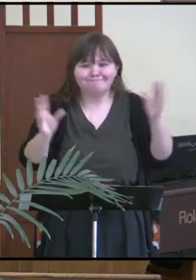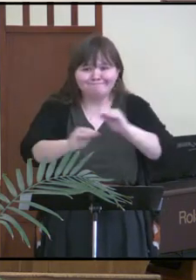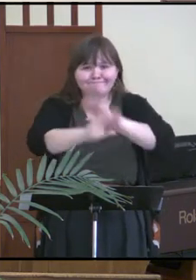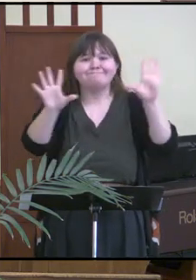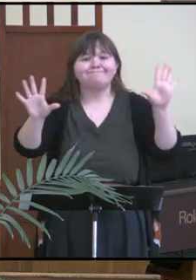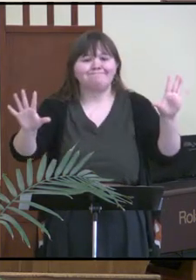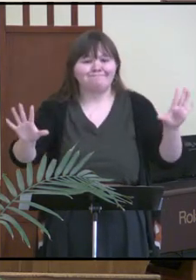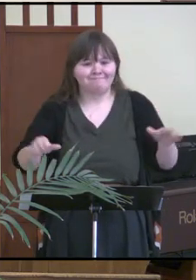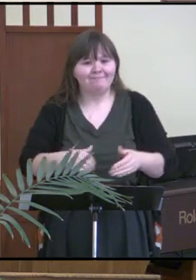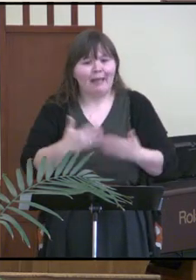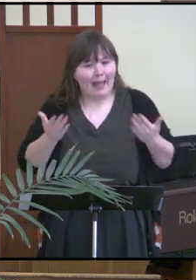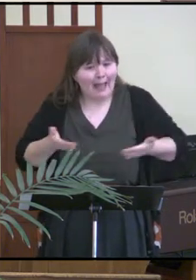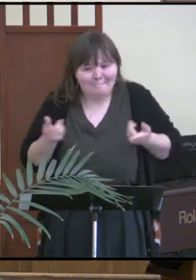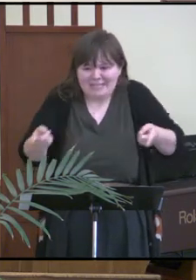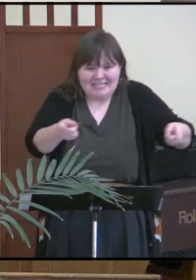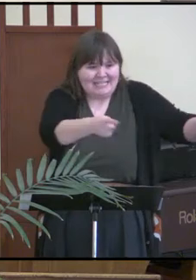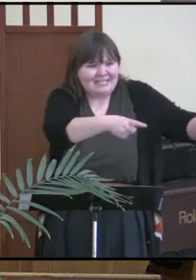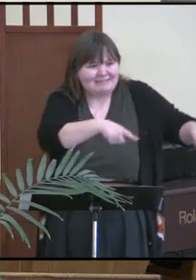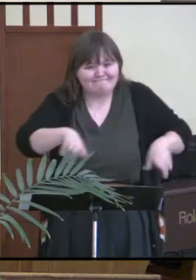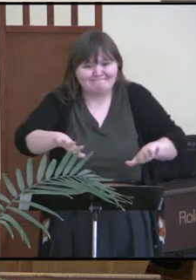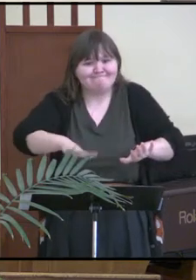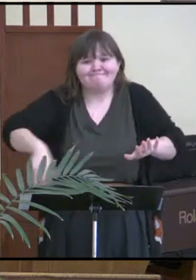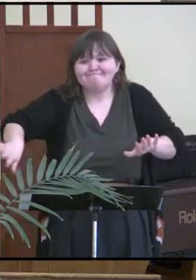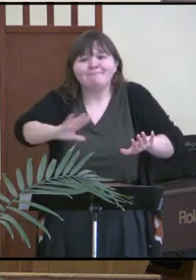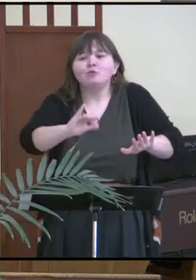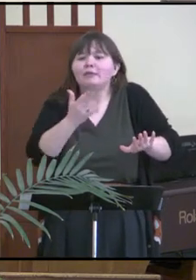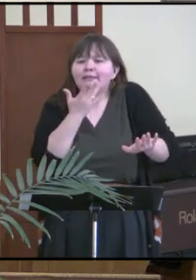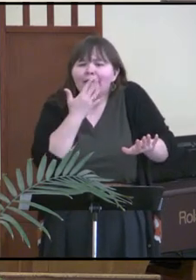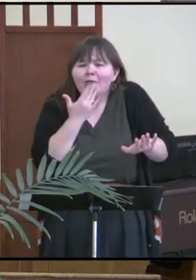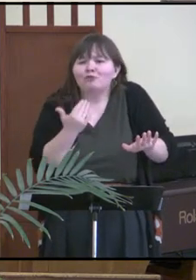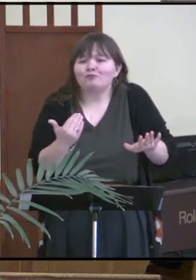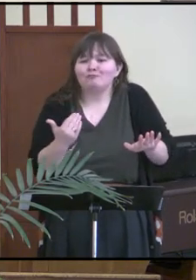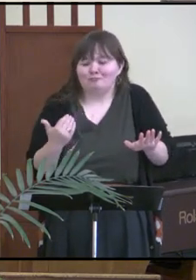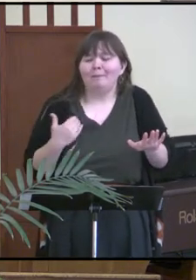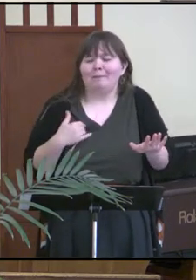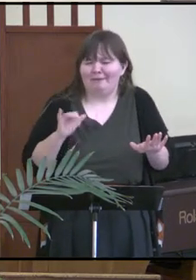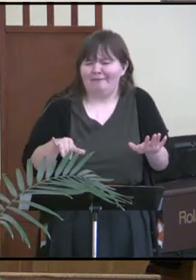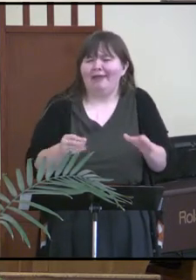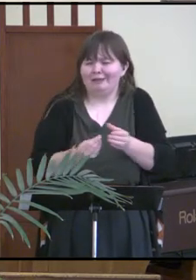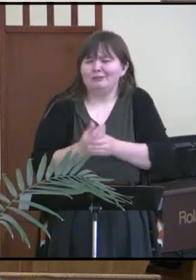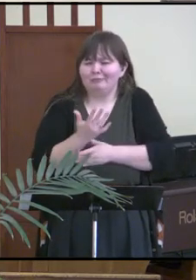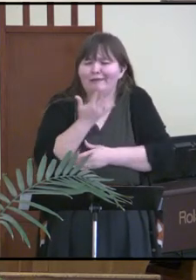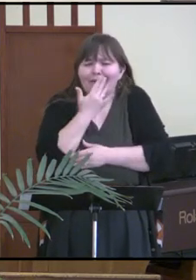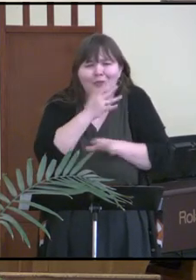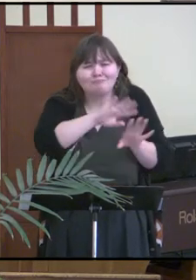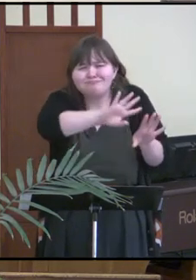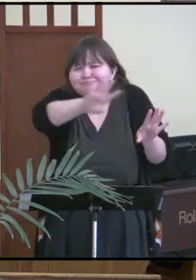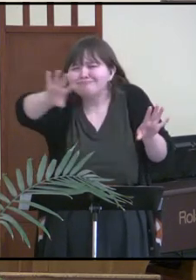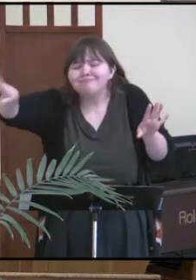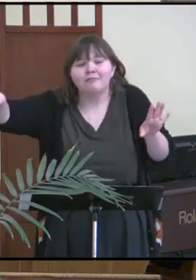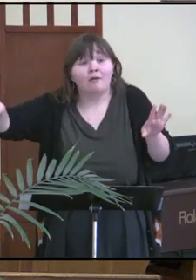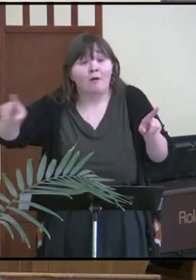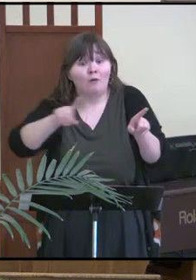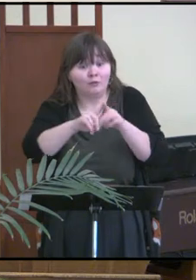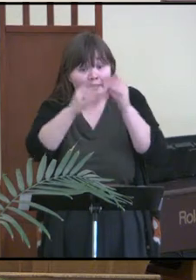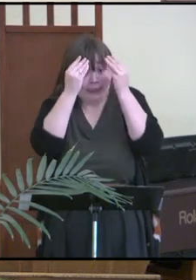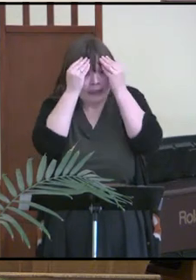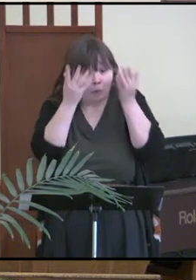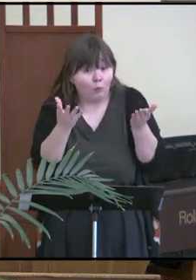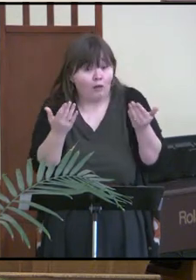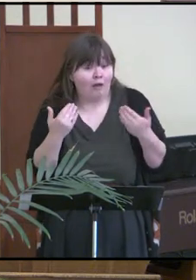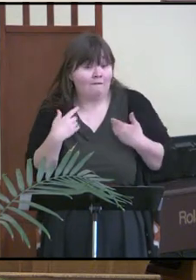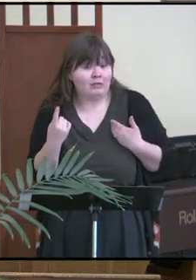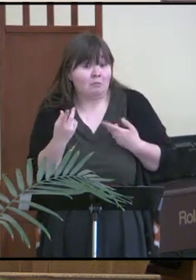kind of happenings. And so that's what these colors also represent, lots of spring colors. I want to also let you guys know we have something